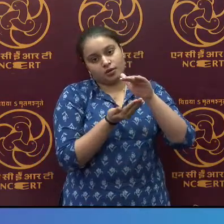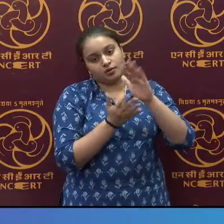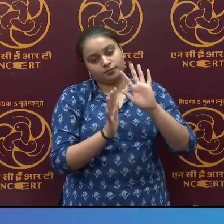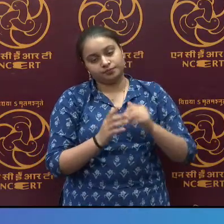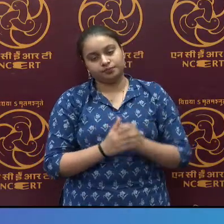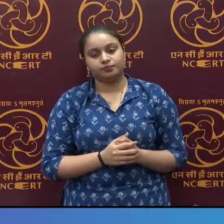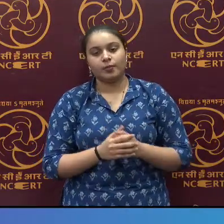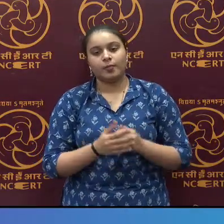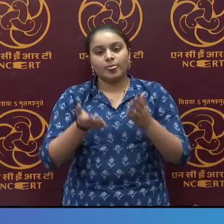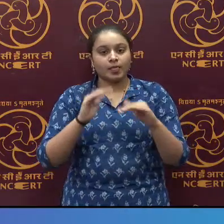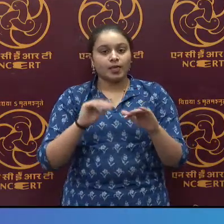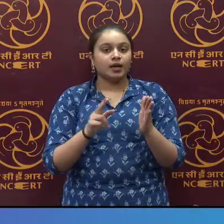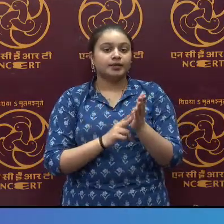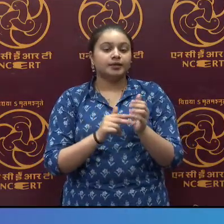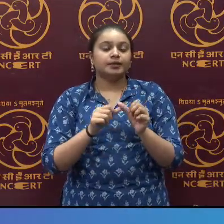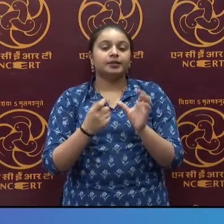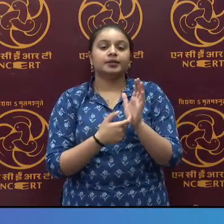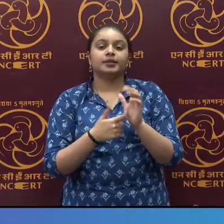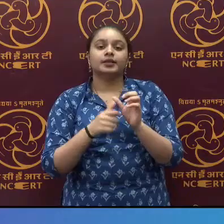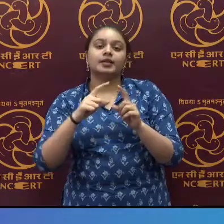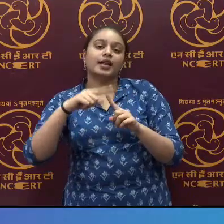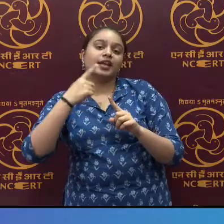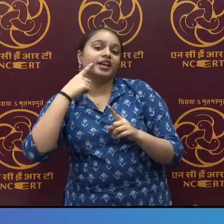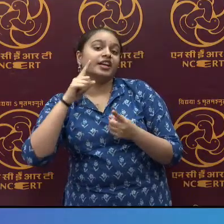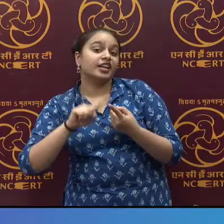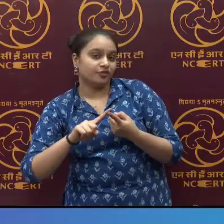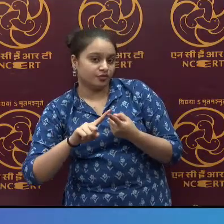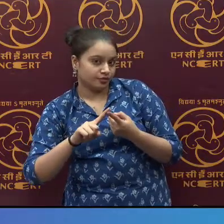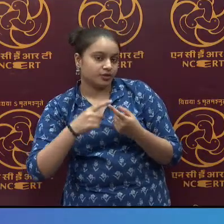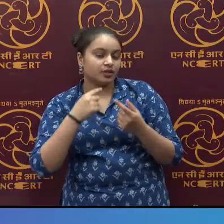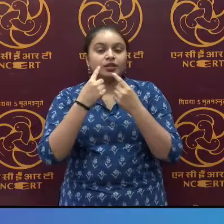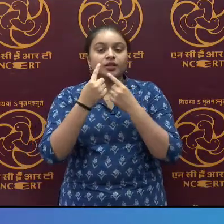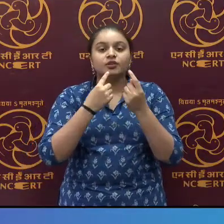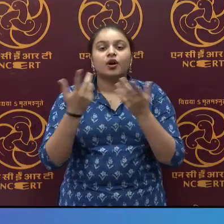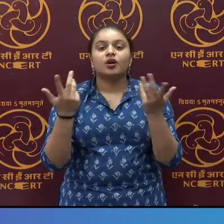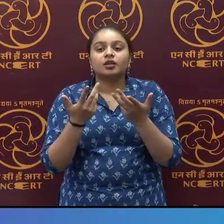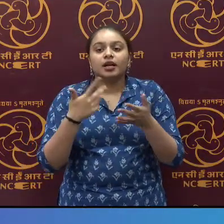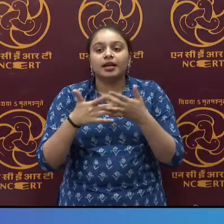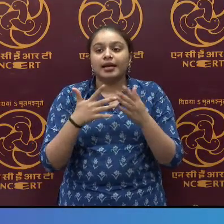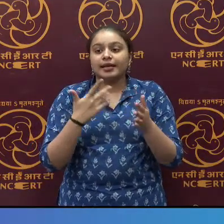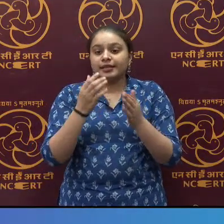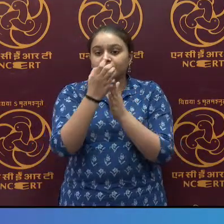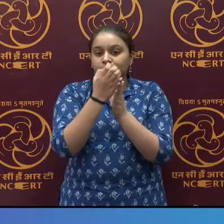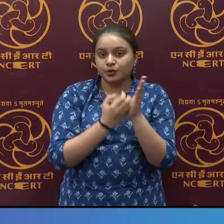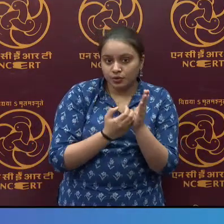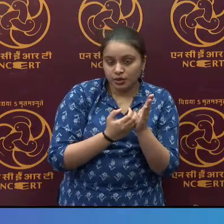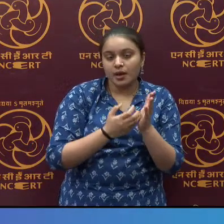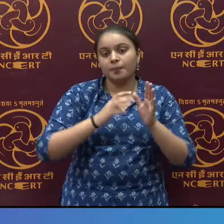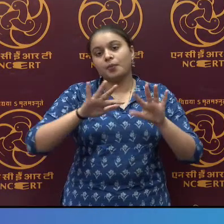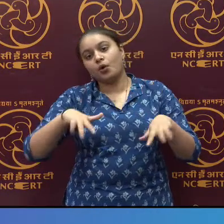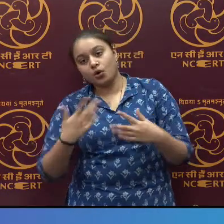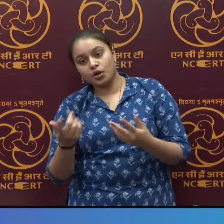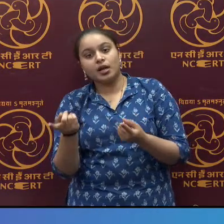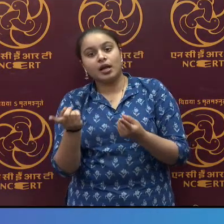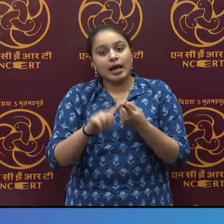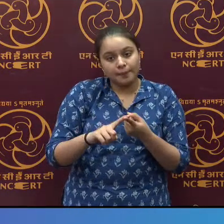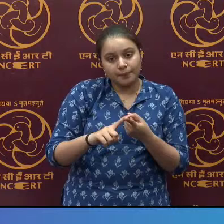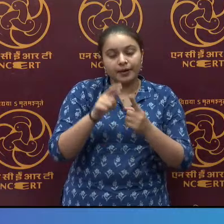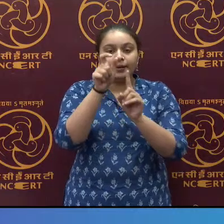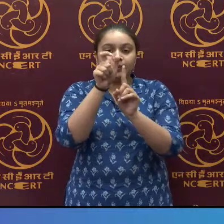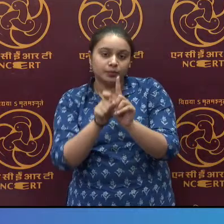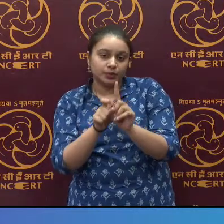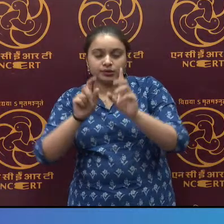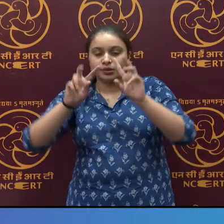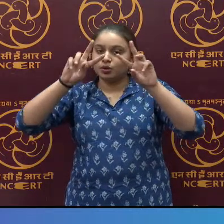Next is a narrative article. Narration is when you talk about a particular event or a happening or a person or a